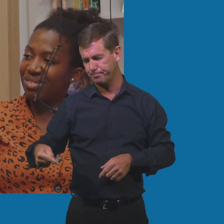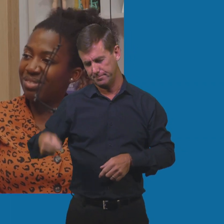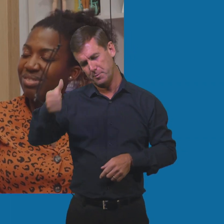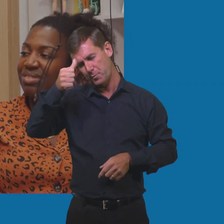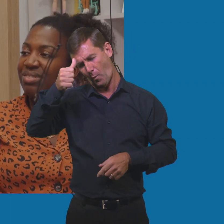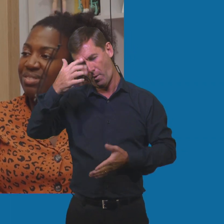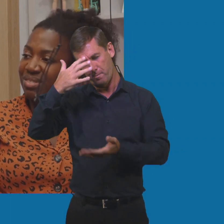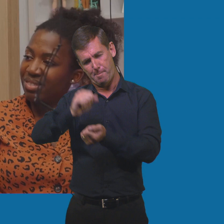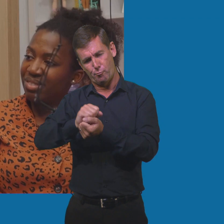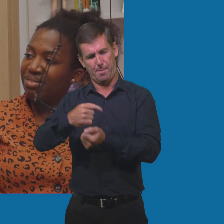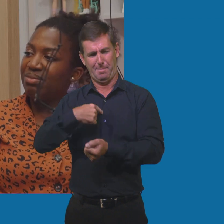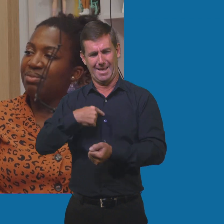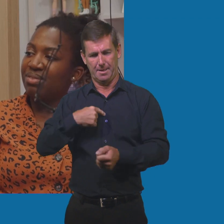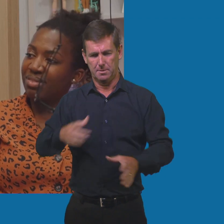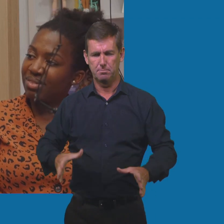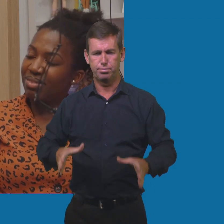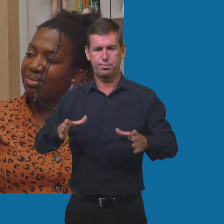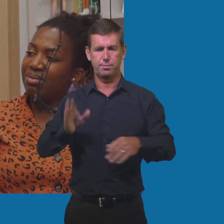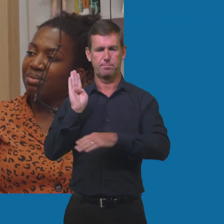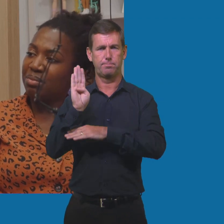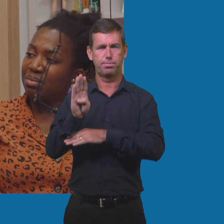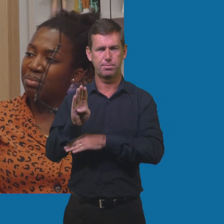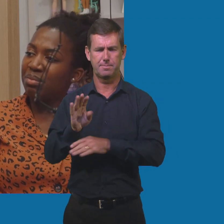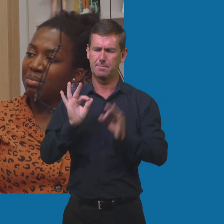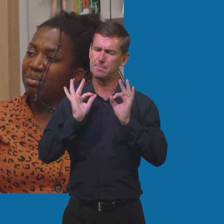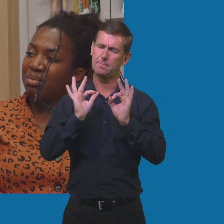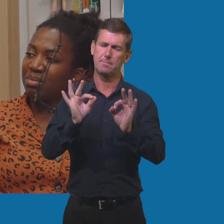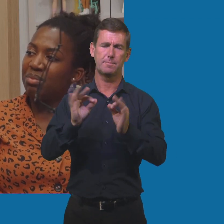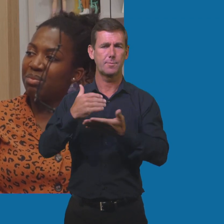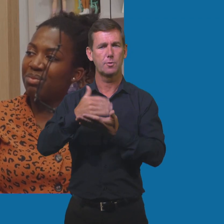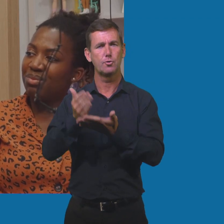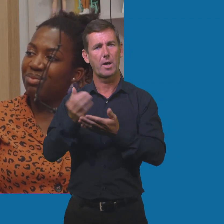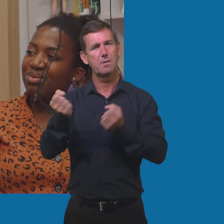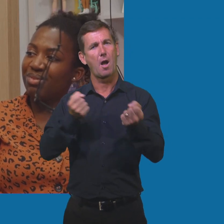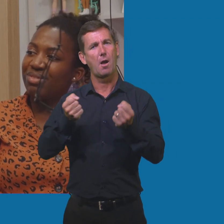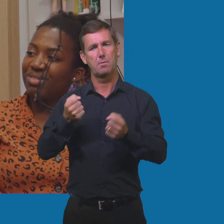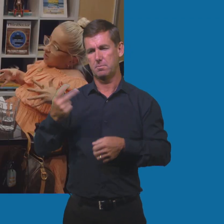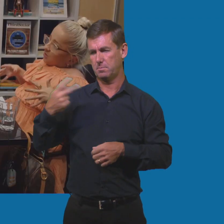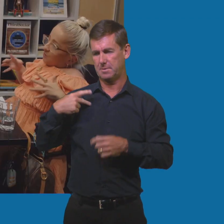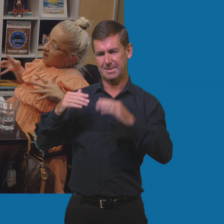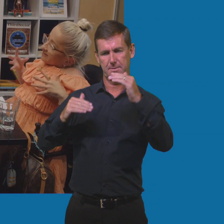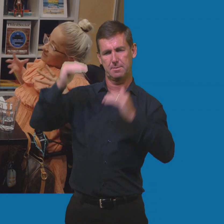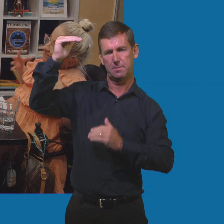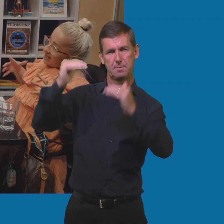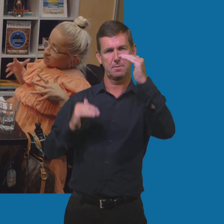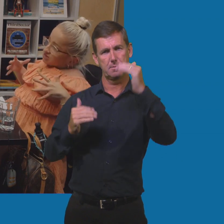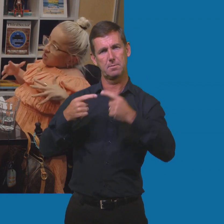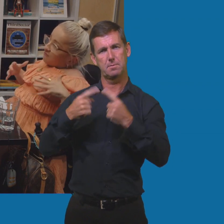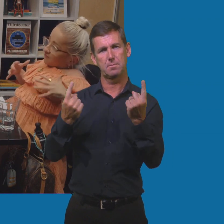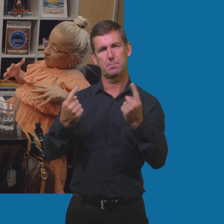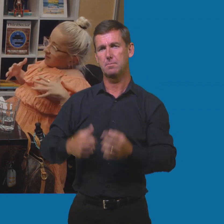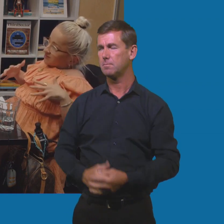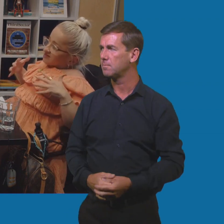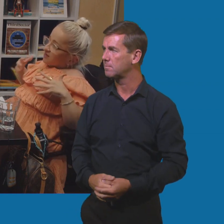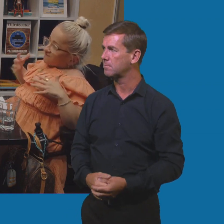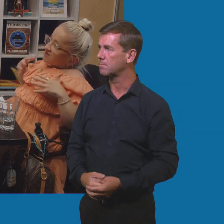automatically shift to how it was saved previously. So that's a dream if you share your car with someone who doesn't quite have the same proportions as you. What is the gadget